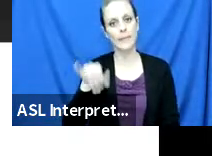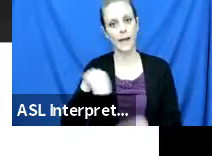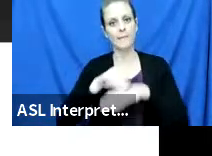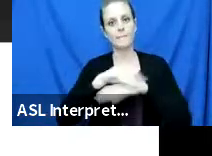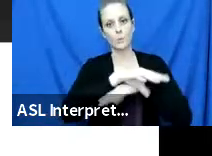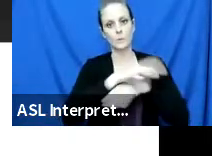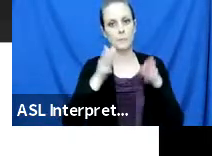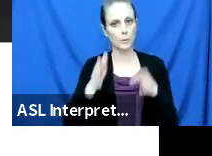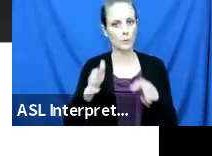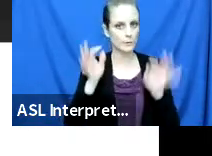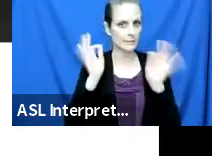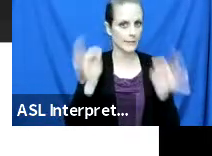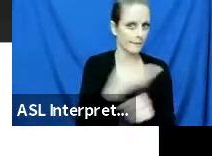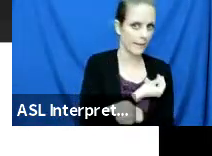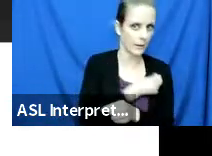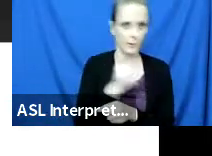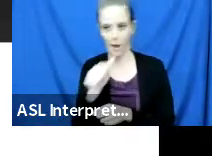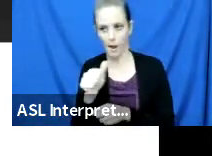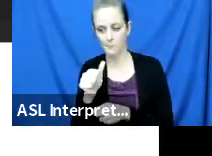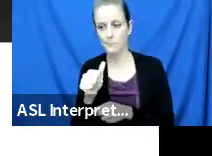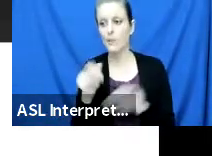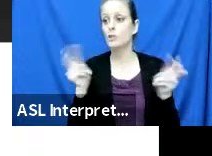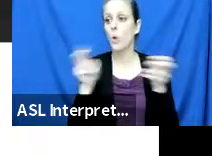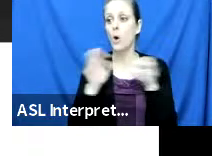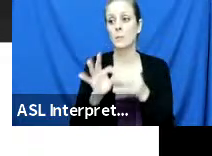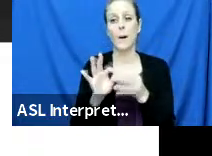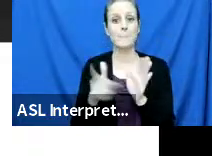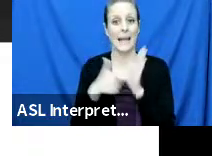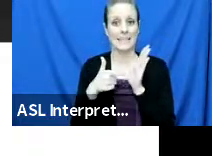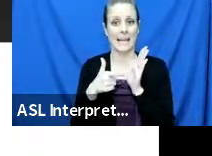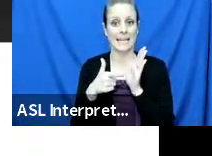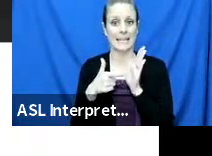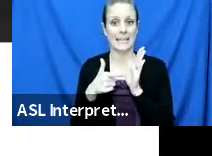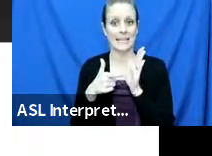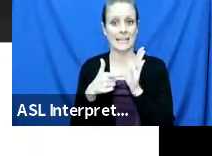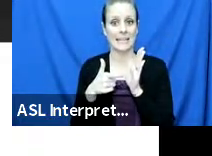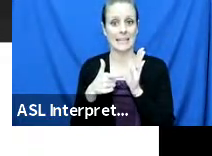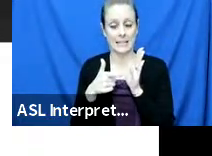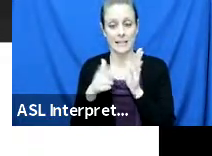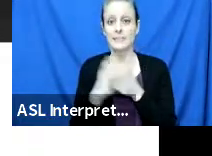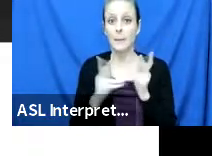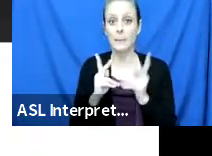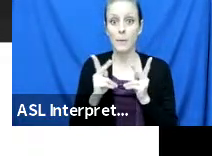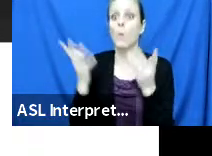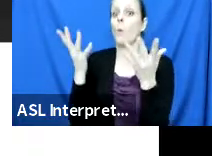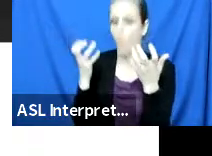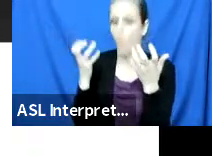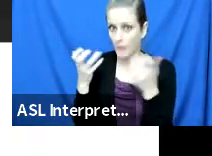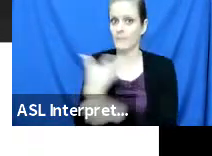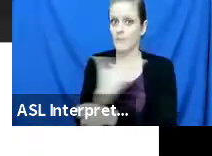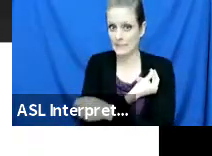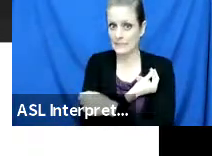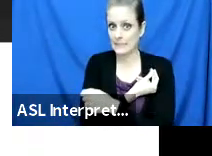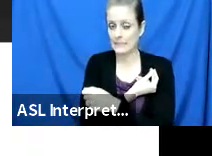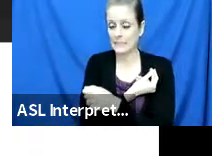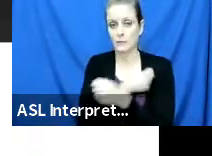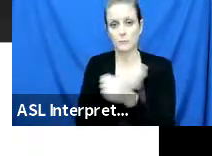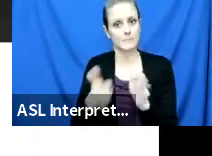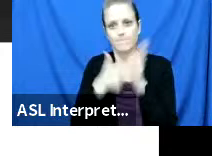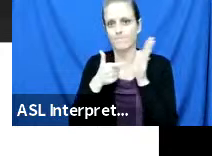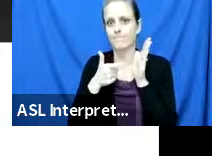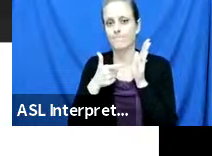There were people who said that they really wanted the vaccine to be mandated. And for